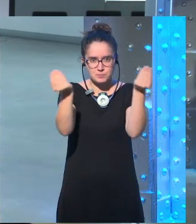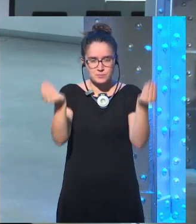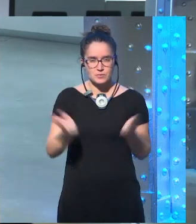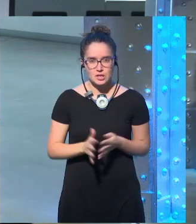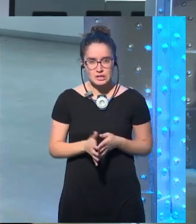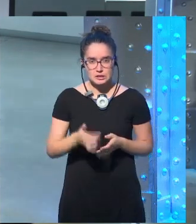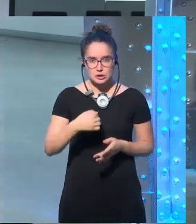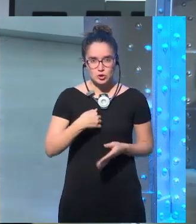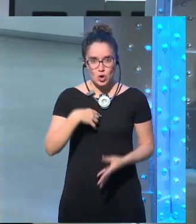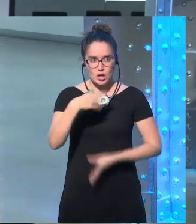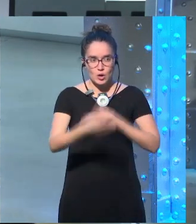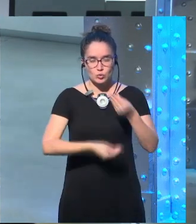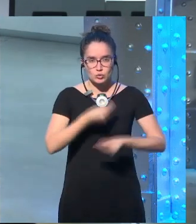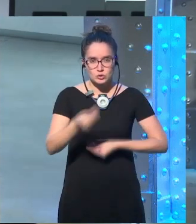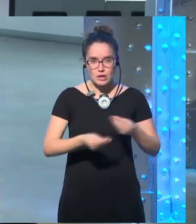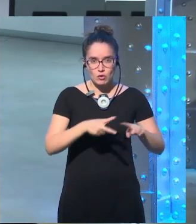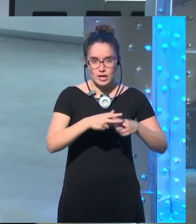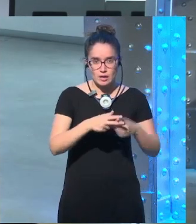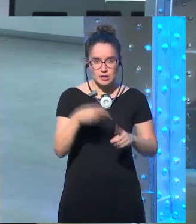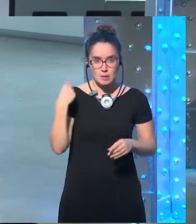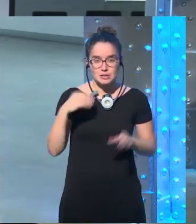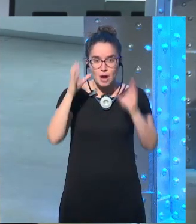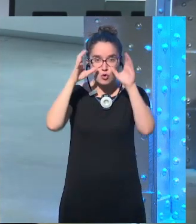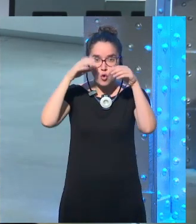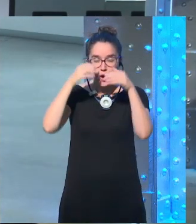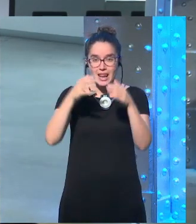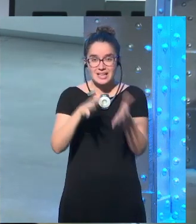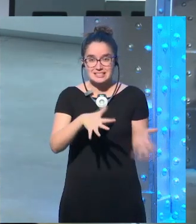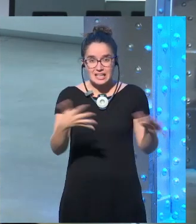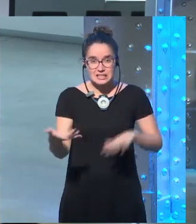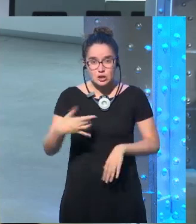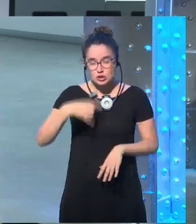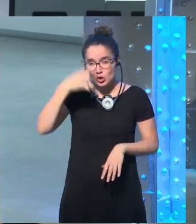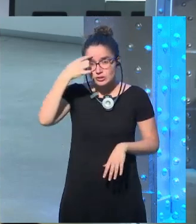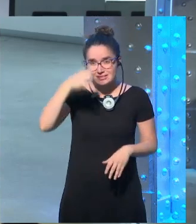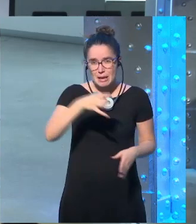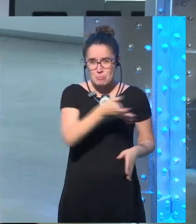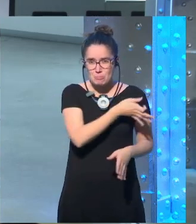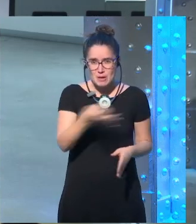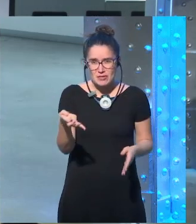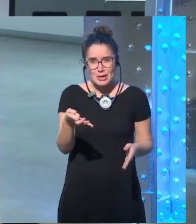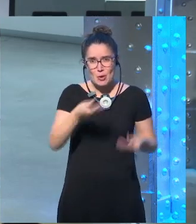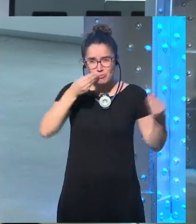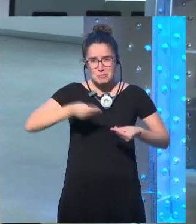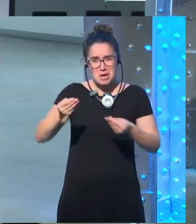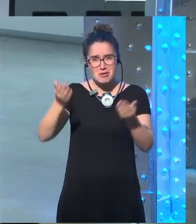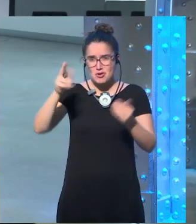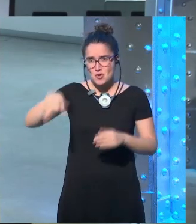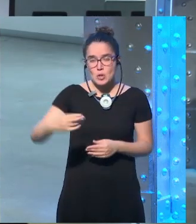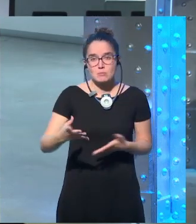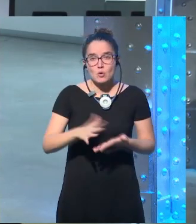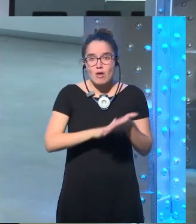Google Translate. I know it's not very good. And when it comes to autonomous driving, right, well, that may